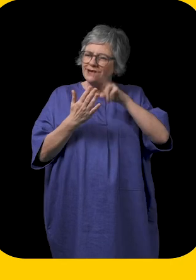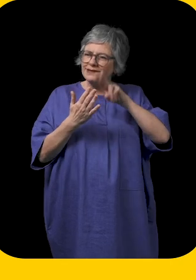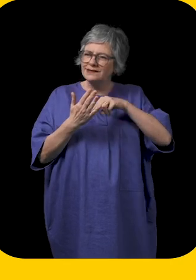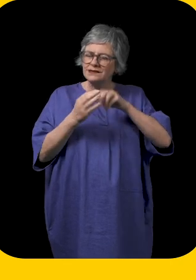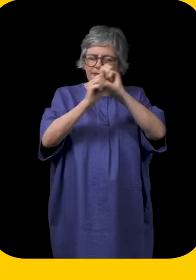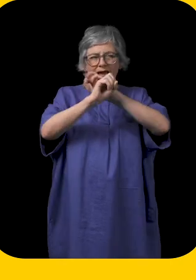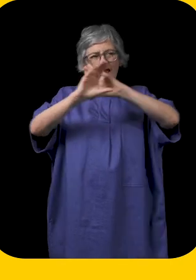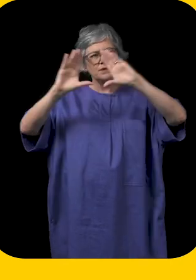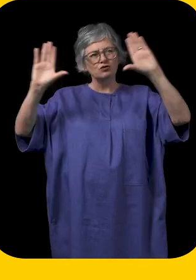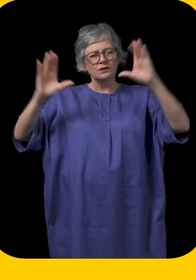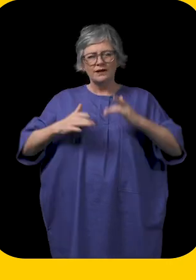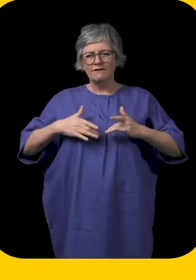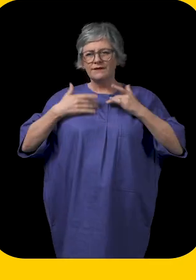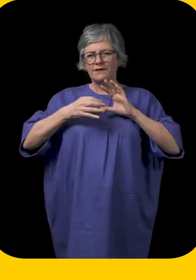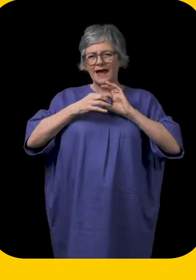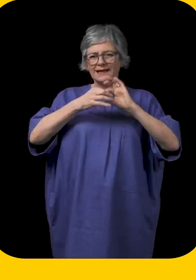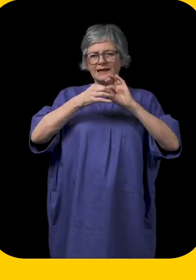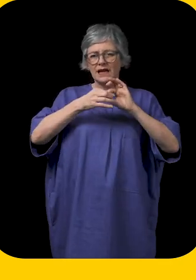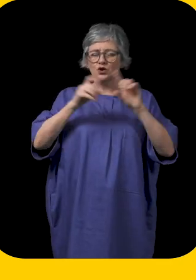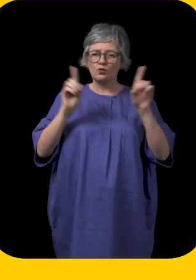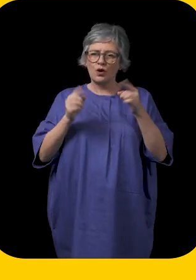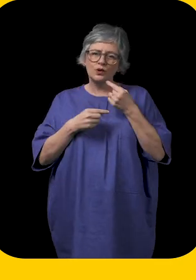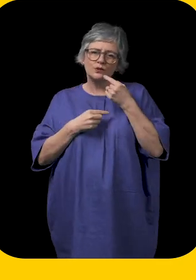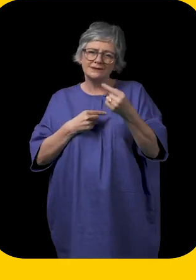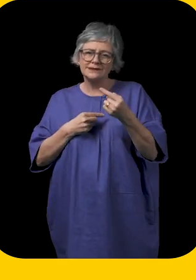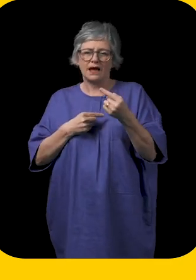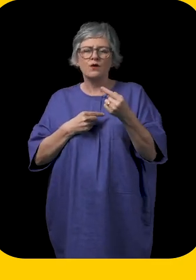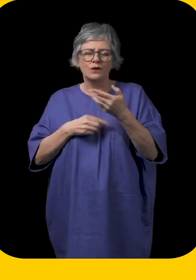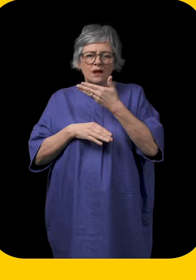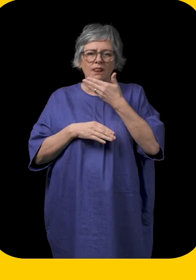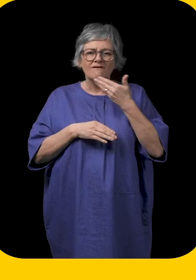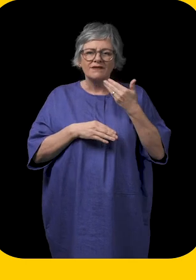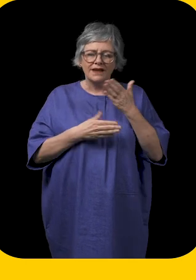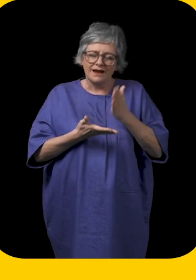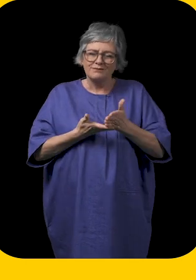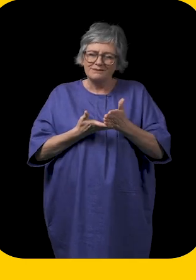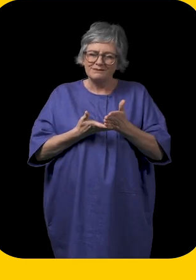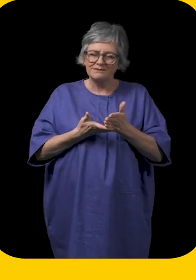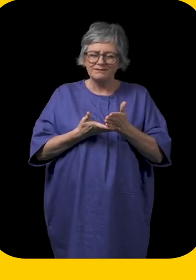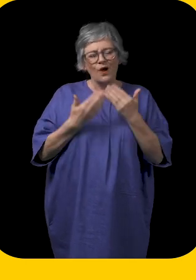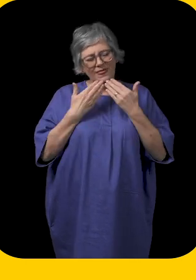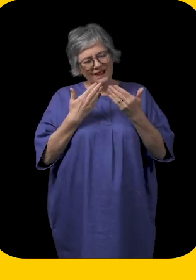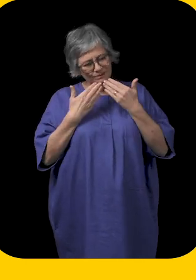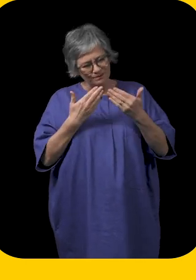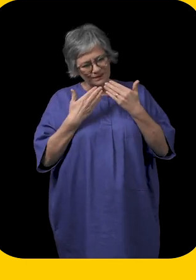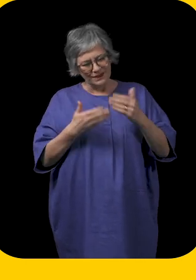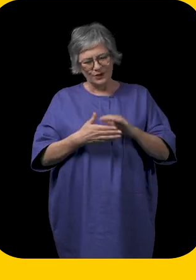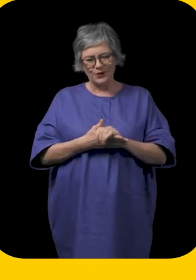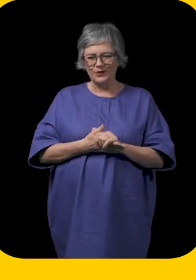and sort of feeling that sense of connection to what you were saying as well was really lovely. Thank you.